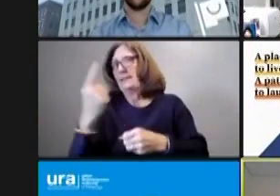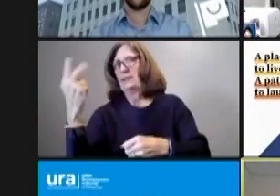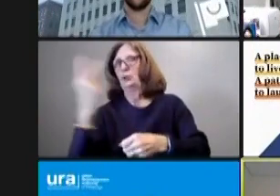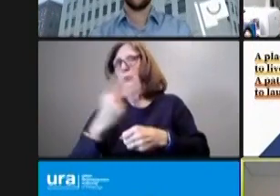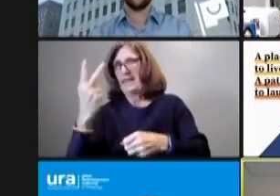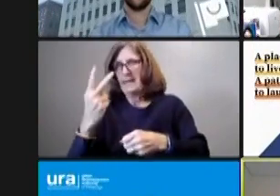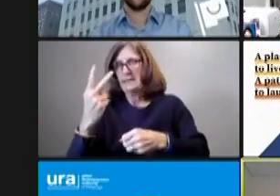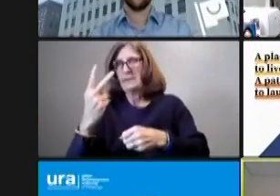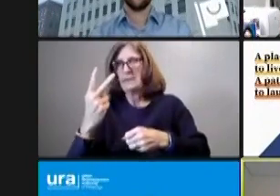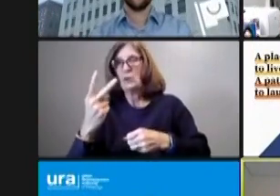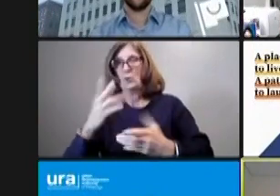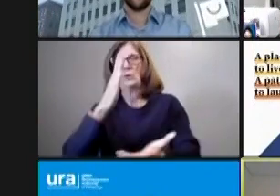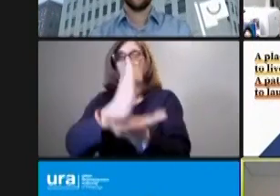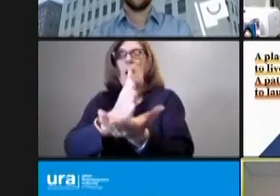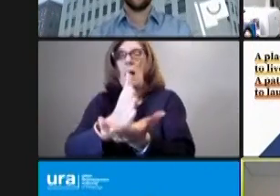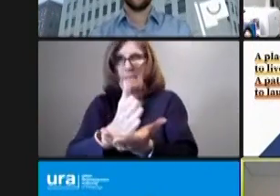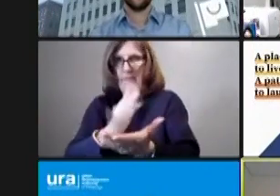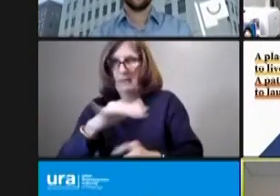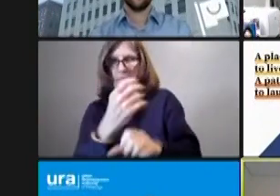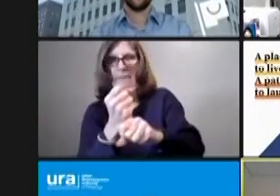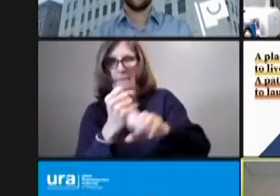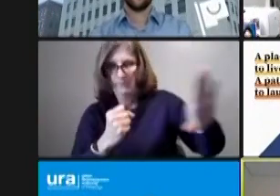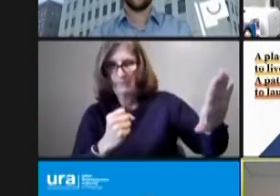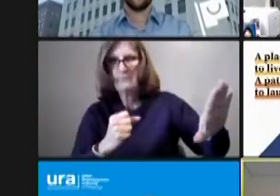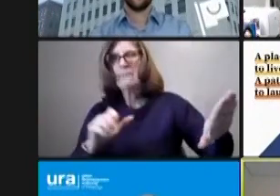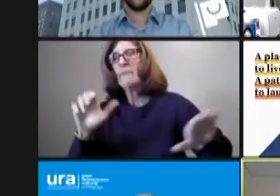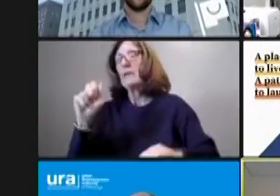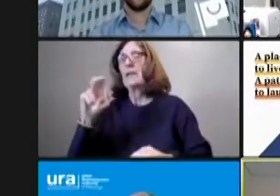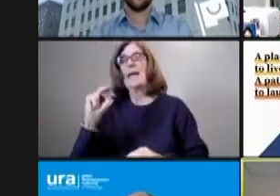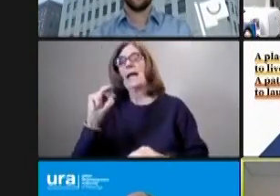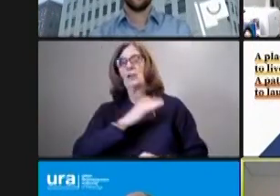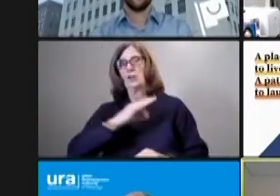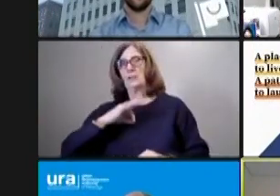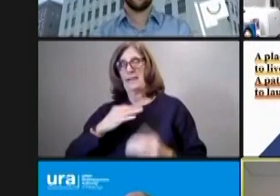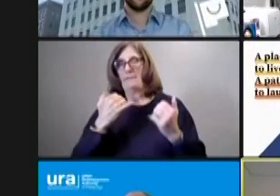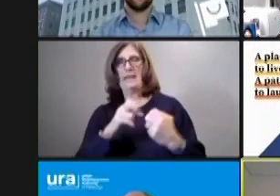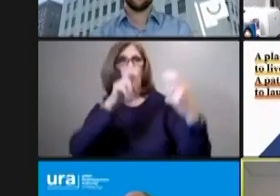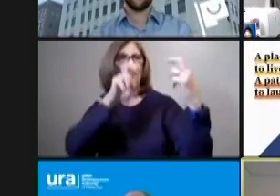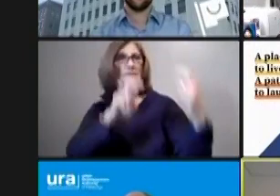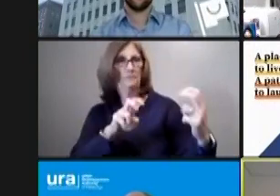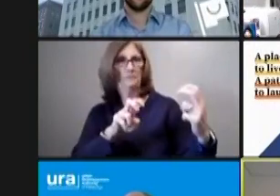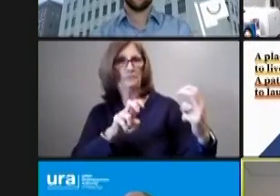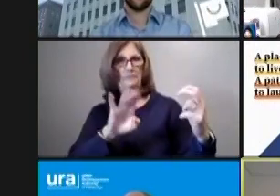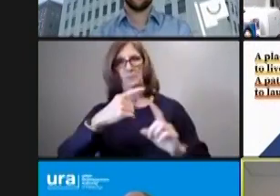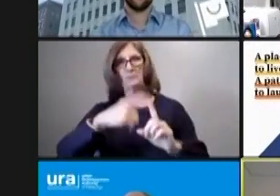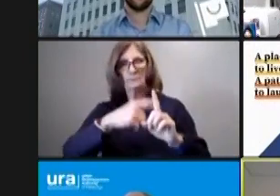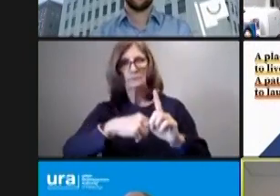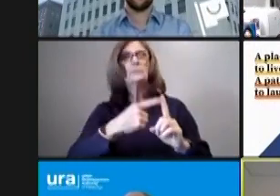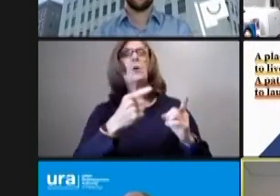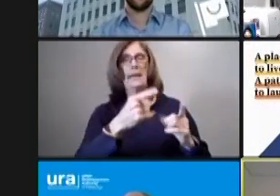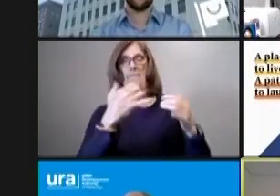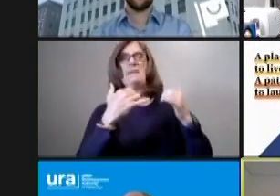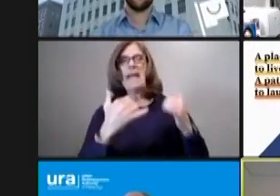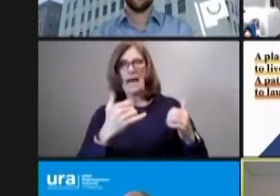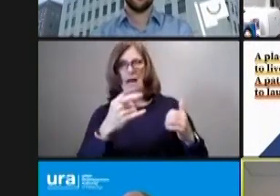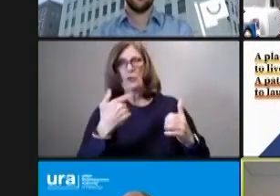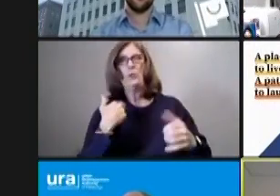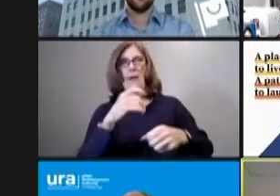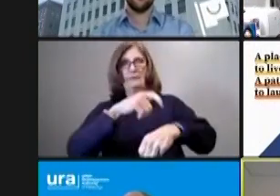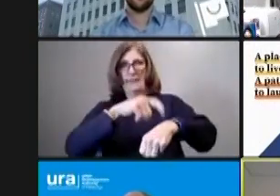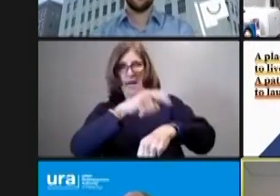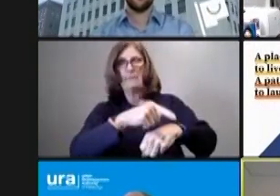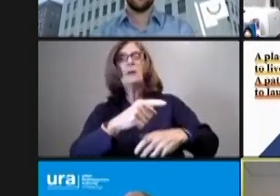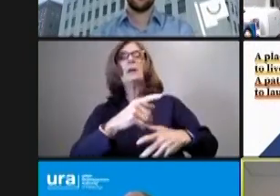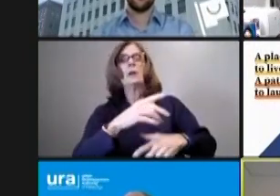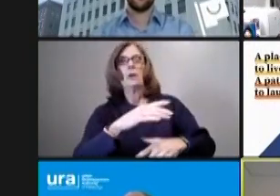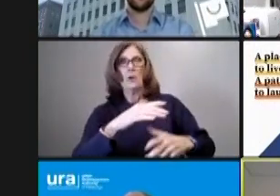prevent that lockout. Action staff will then work with that tenant to go through the normal application process. Once